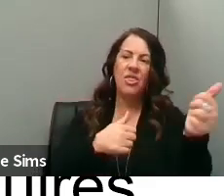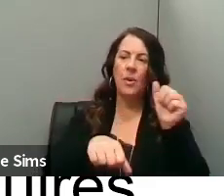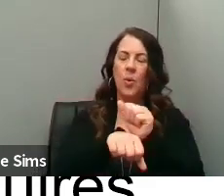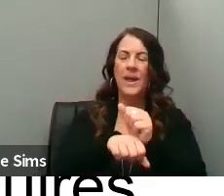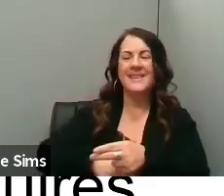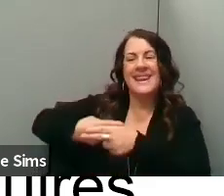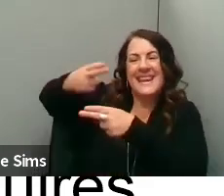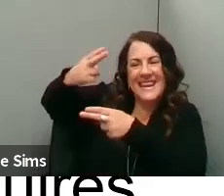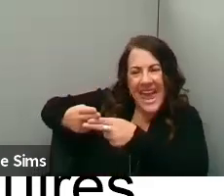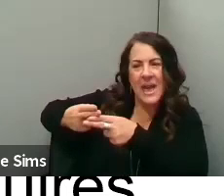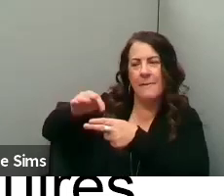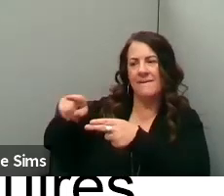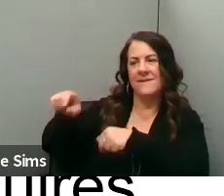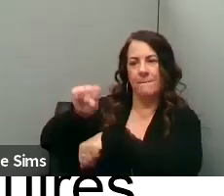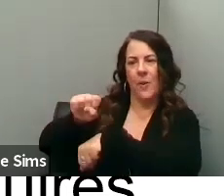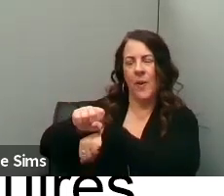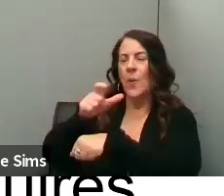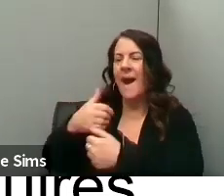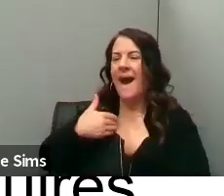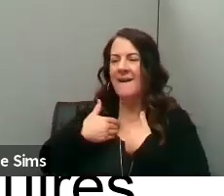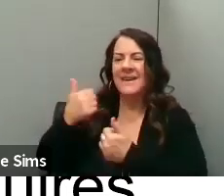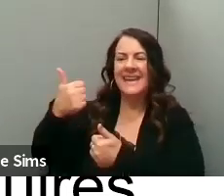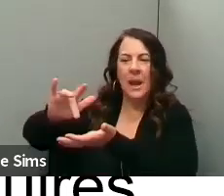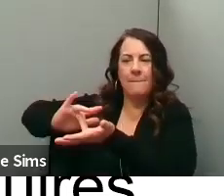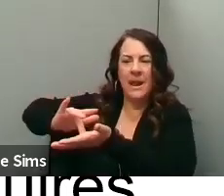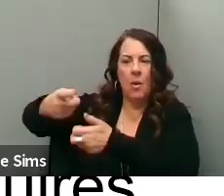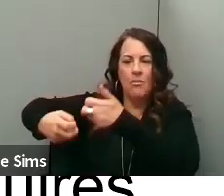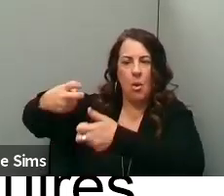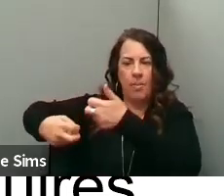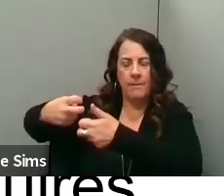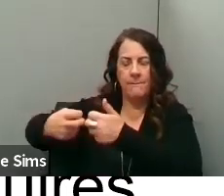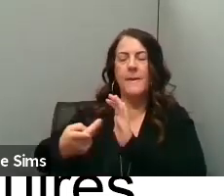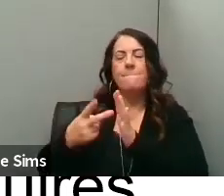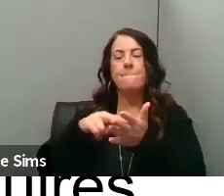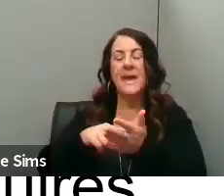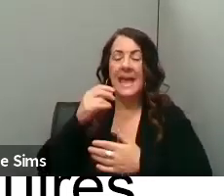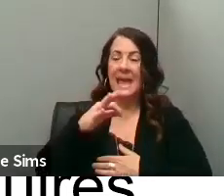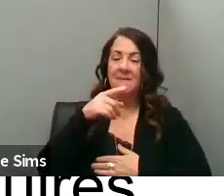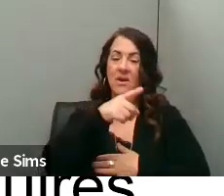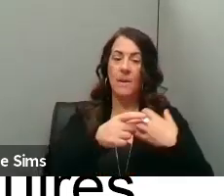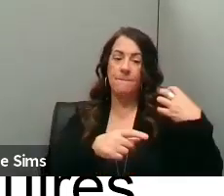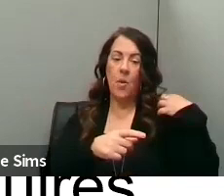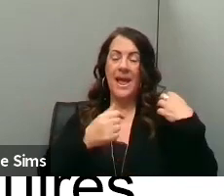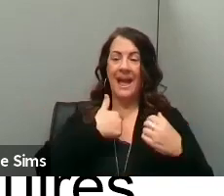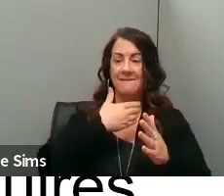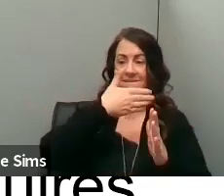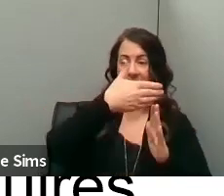the employer to store medical information separate from an employee's personnel file.